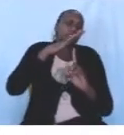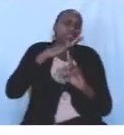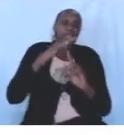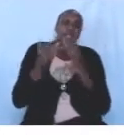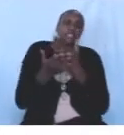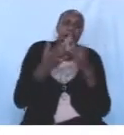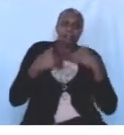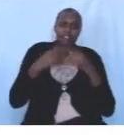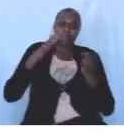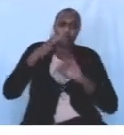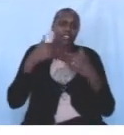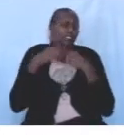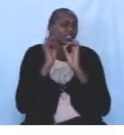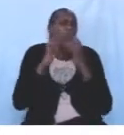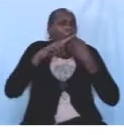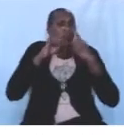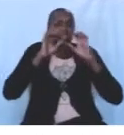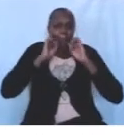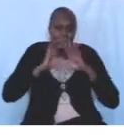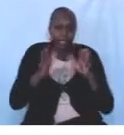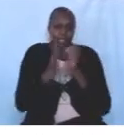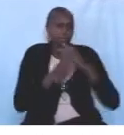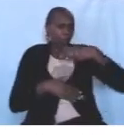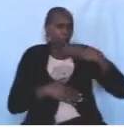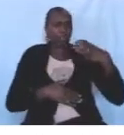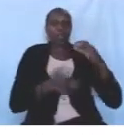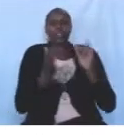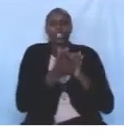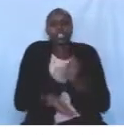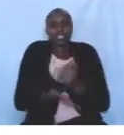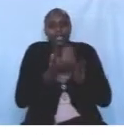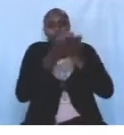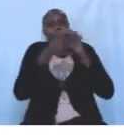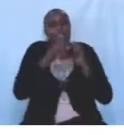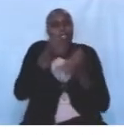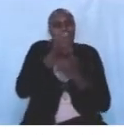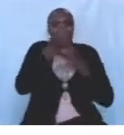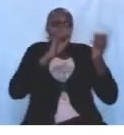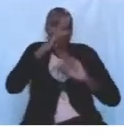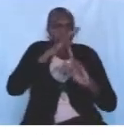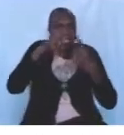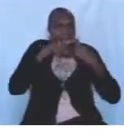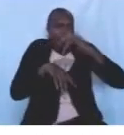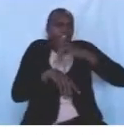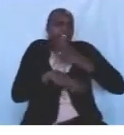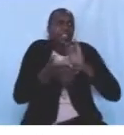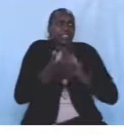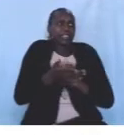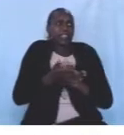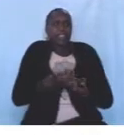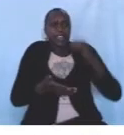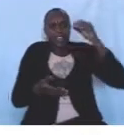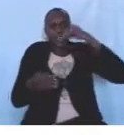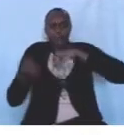them not being ministers, but they are blessed with wealth so that they can support the ministers. But they feel they should earn